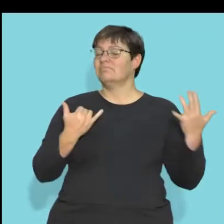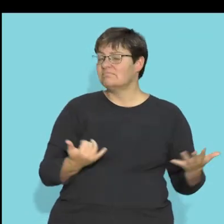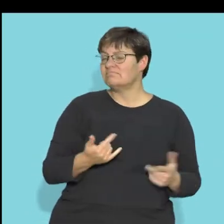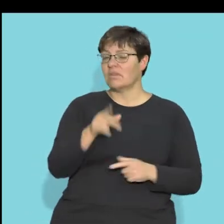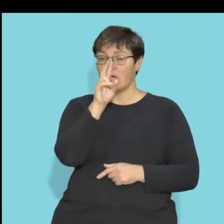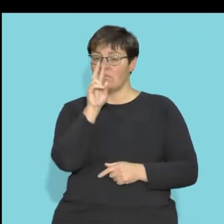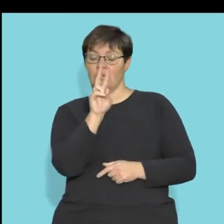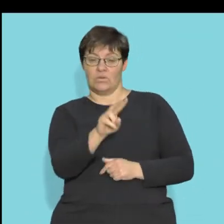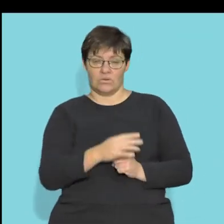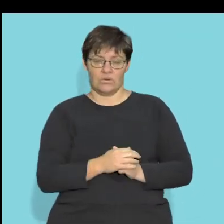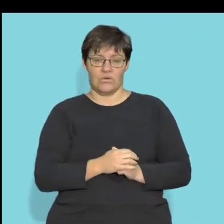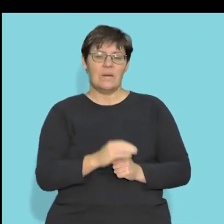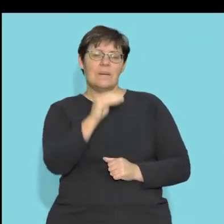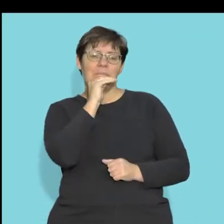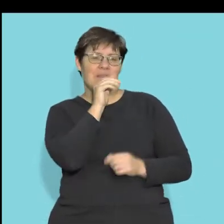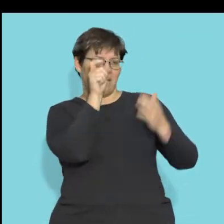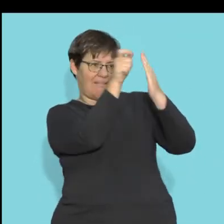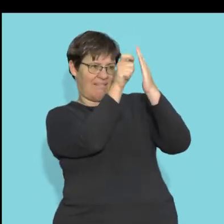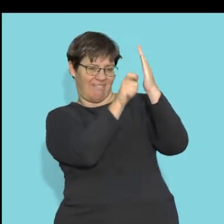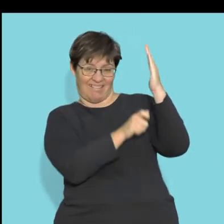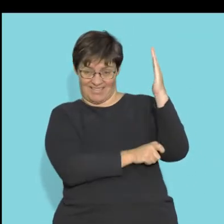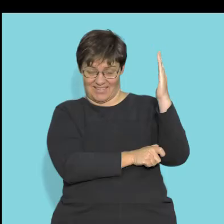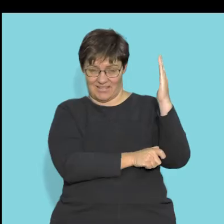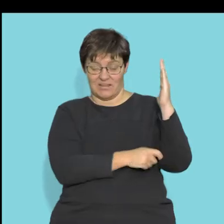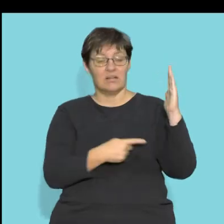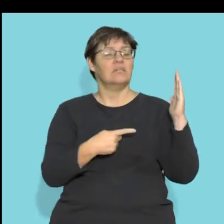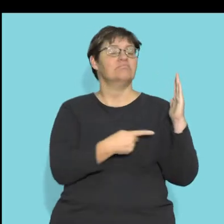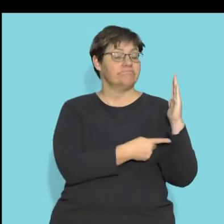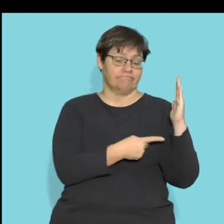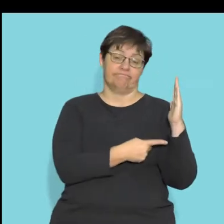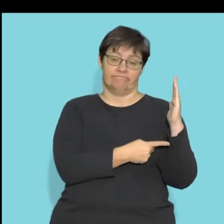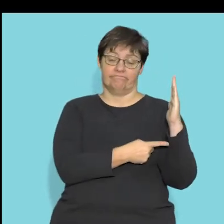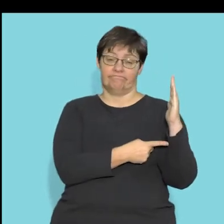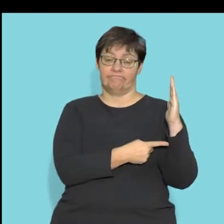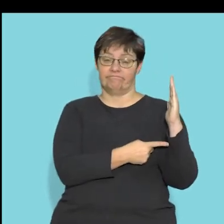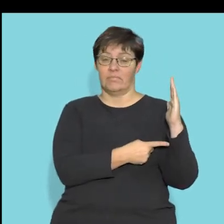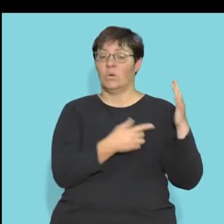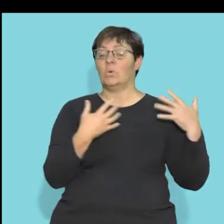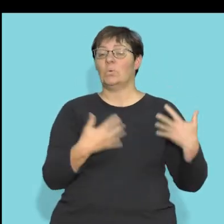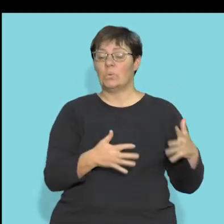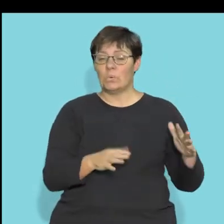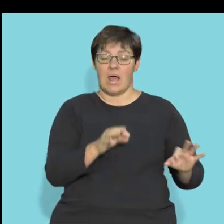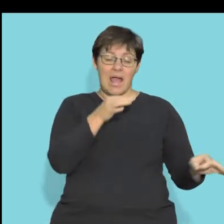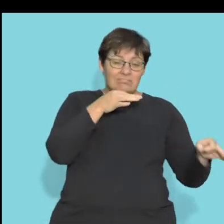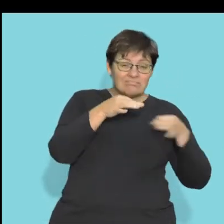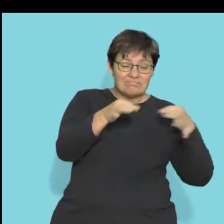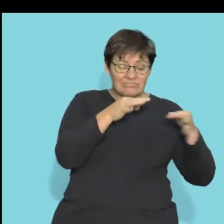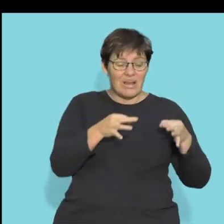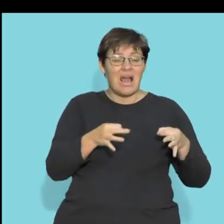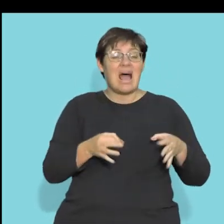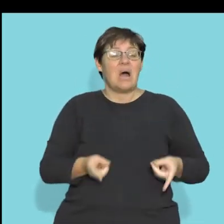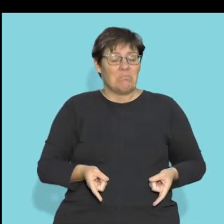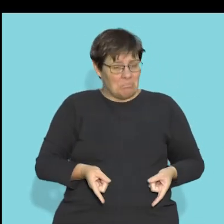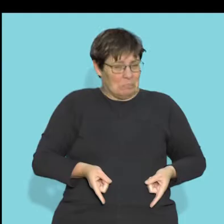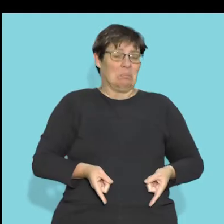Now, if you have a look at the definitions on the board, this is quite a definition